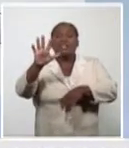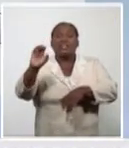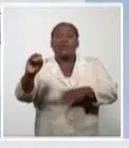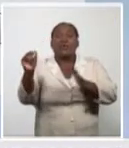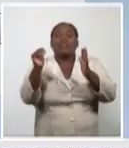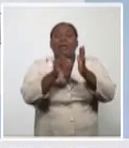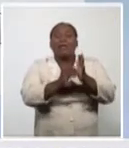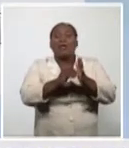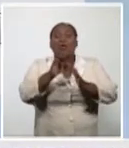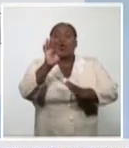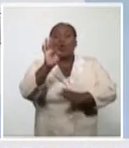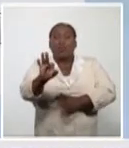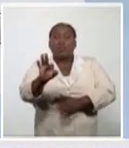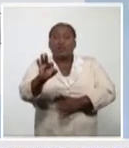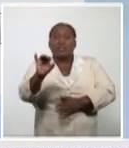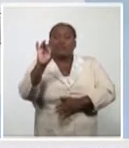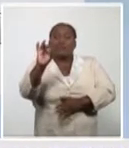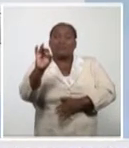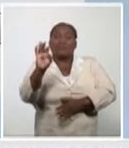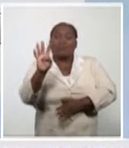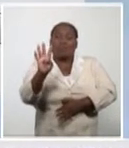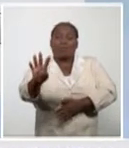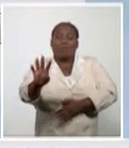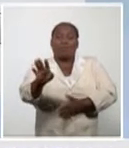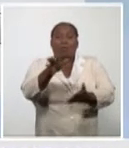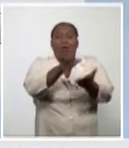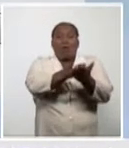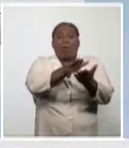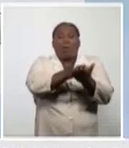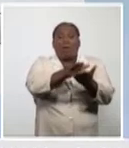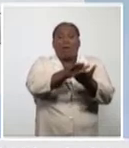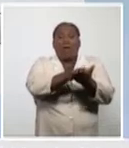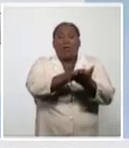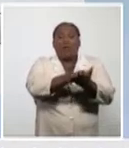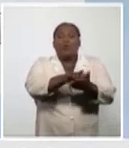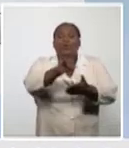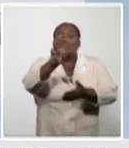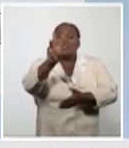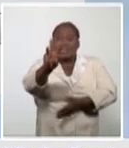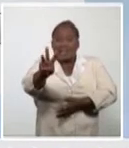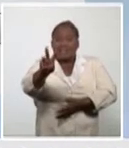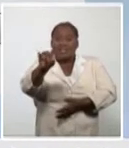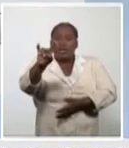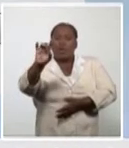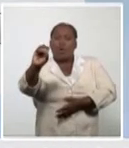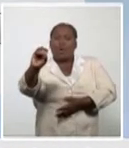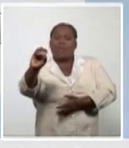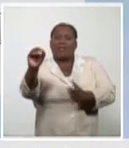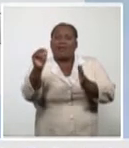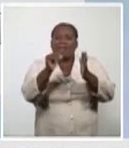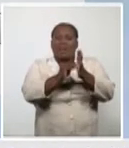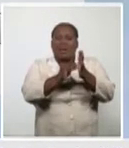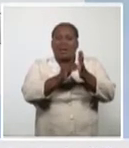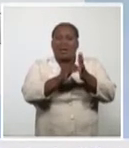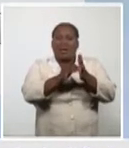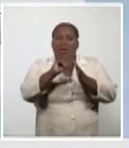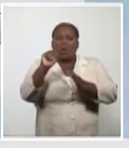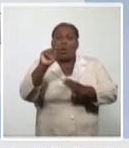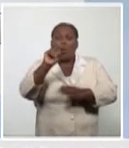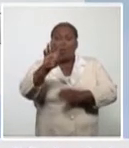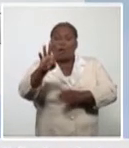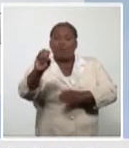of concern. Infestation rates in the region of the Americas also increased. Yesterday, a total of